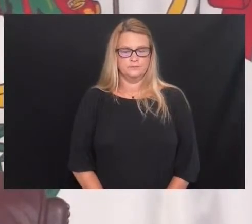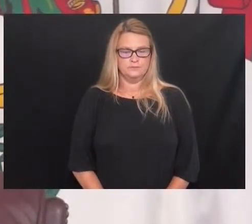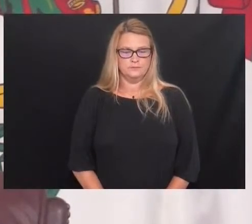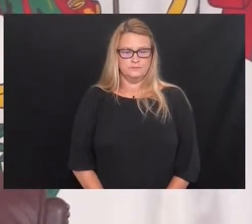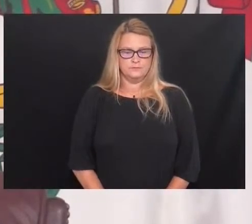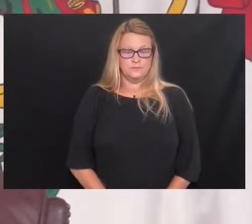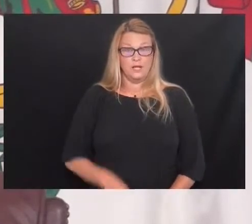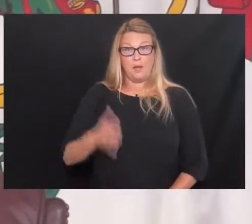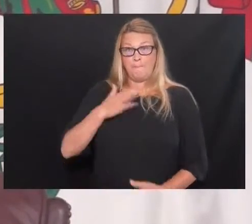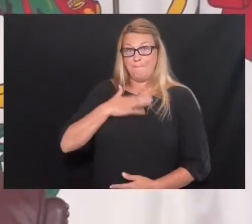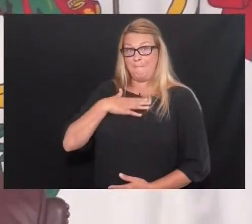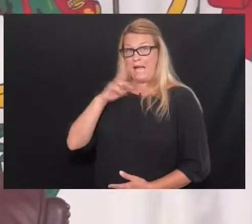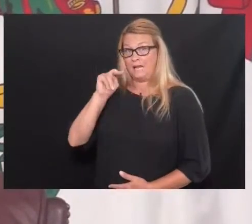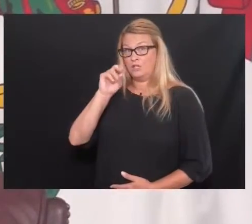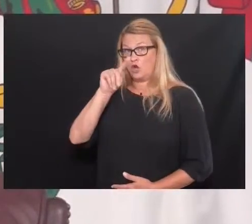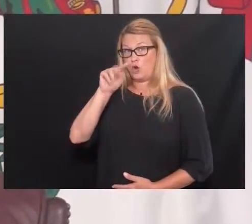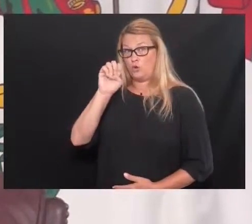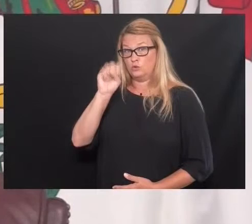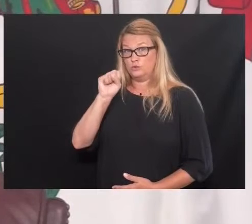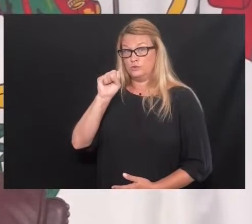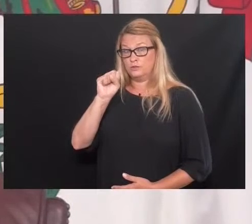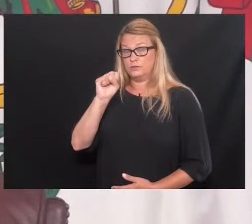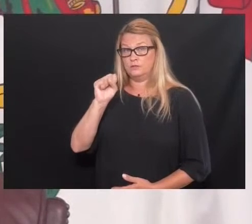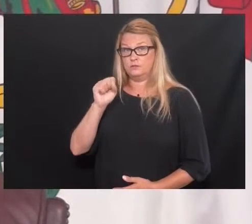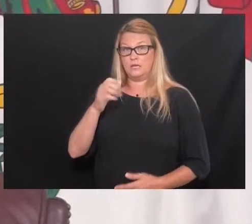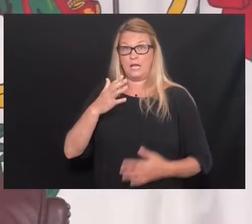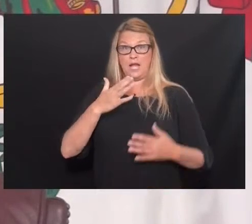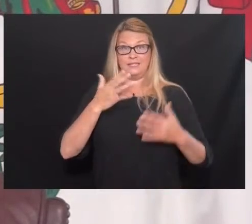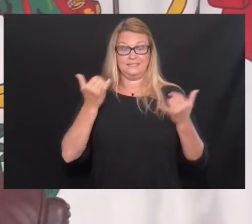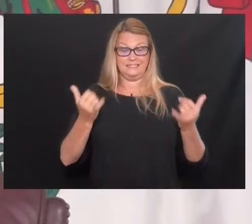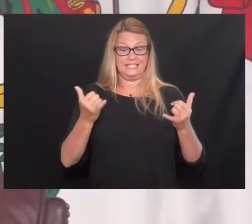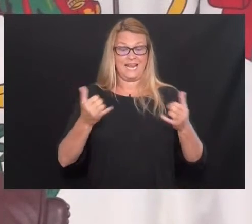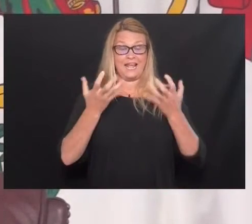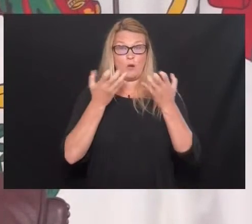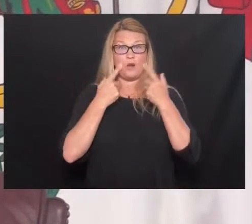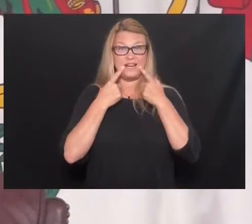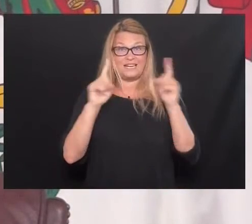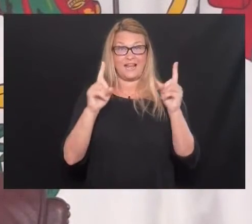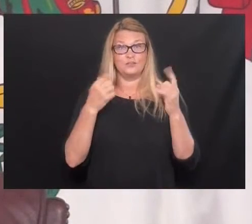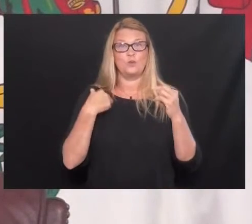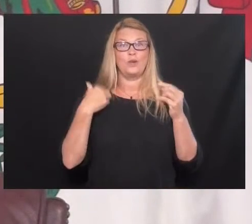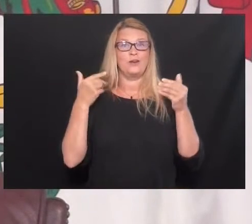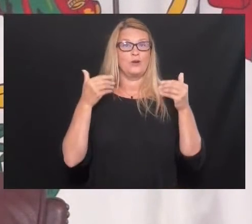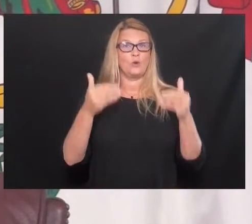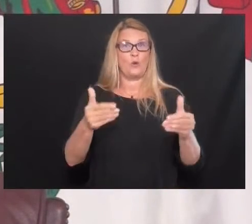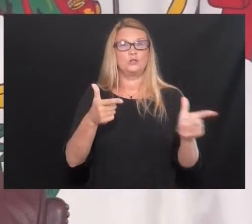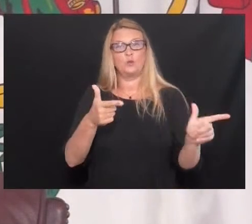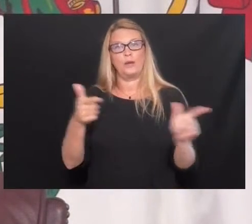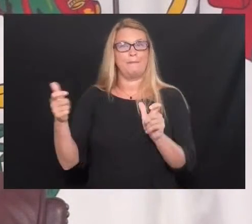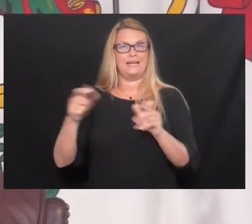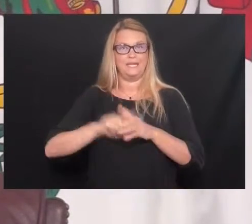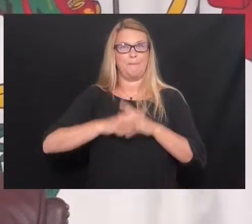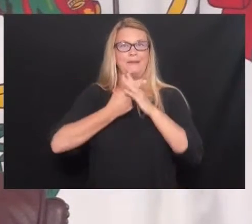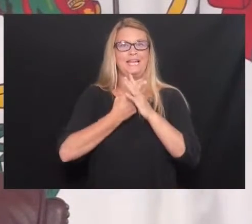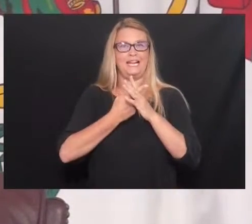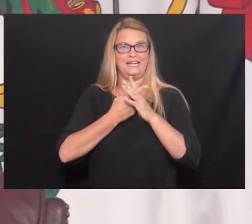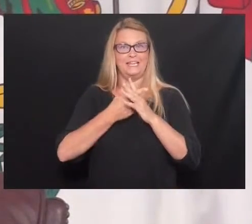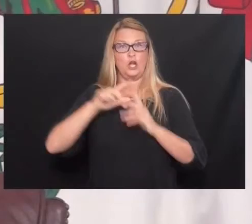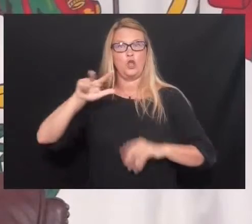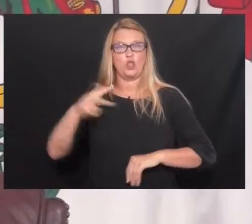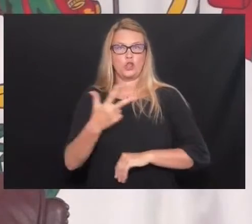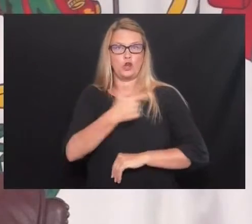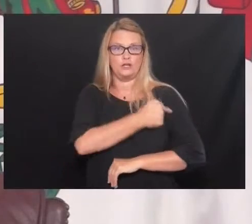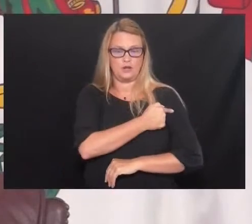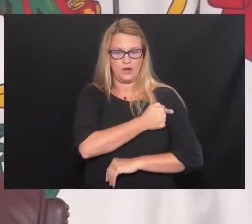This is my notes. This is what I was going to say. Today I am announcing that we are going to immediately begin administering these